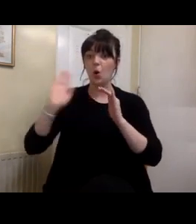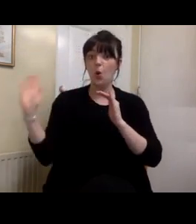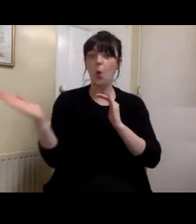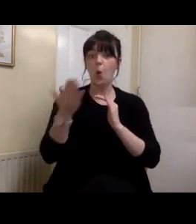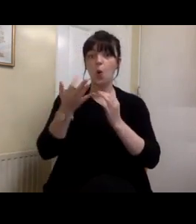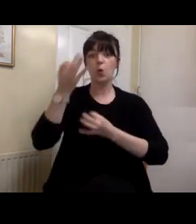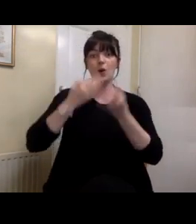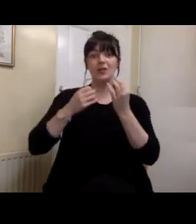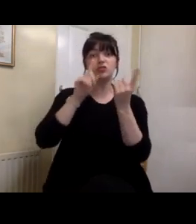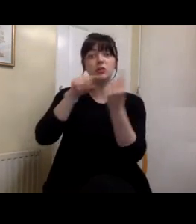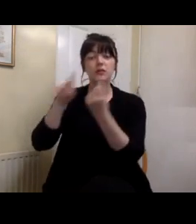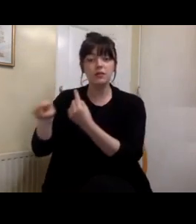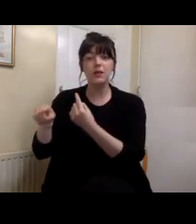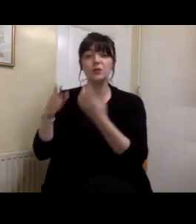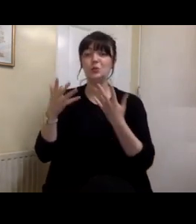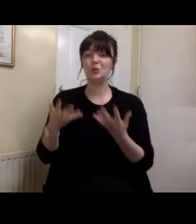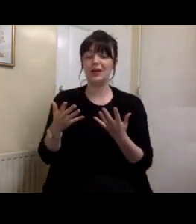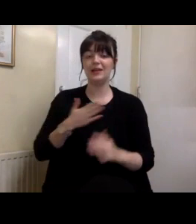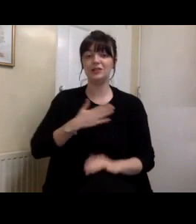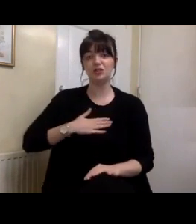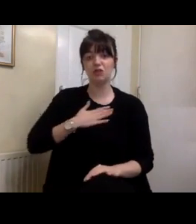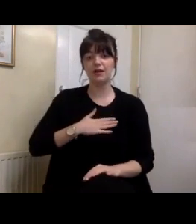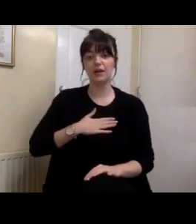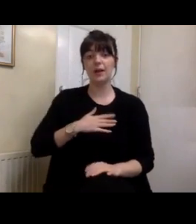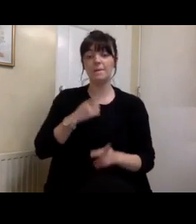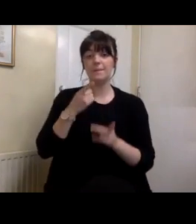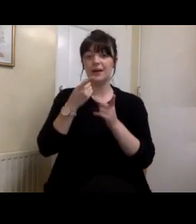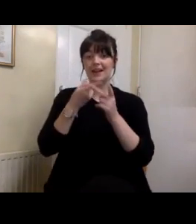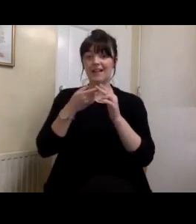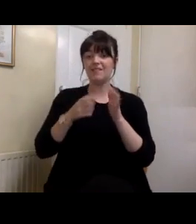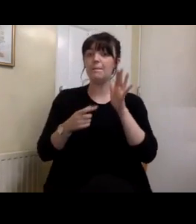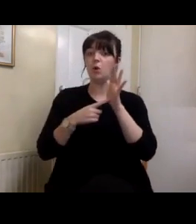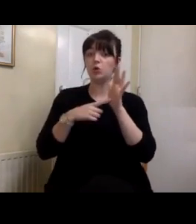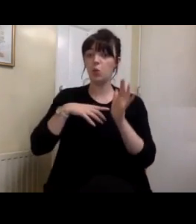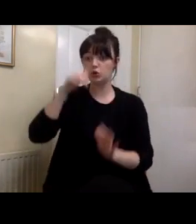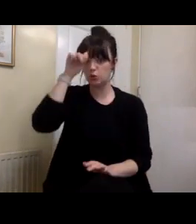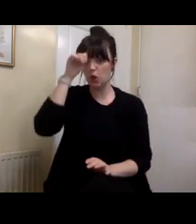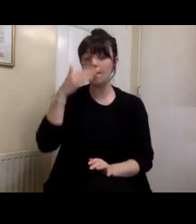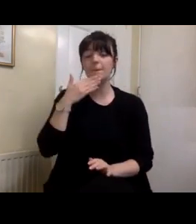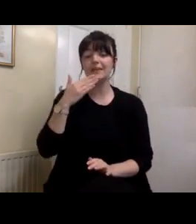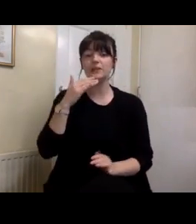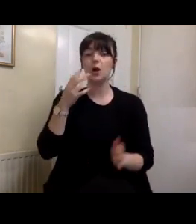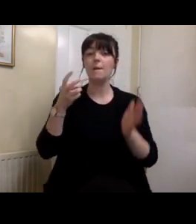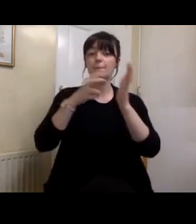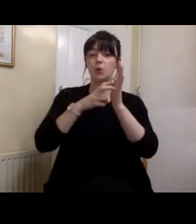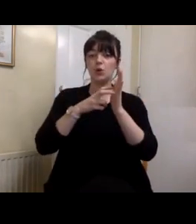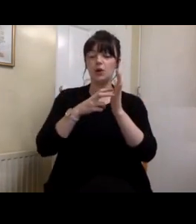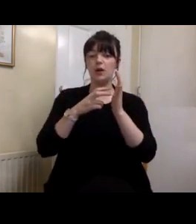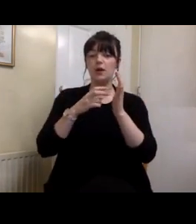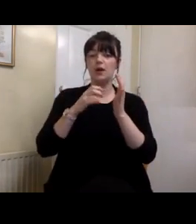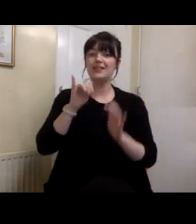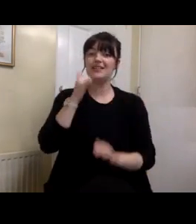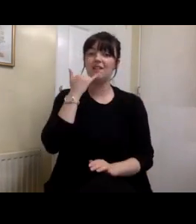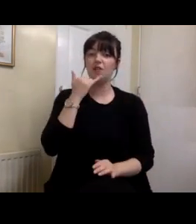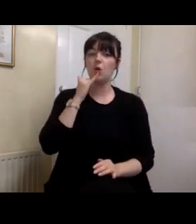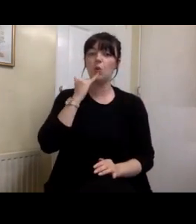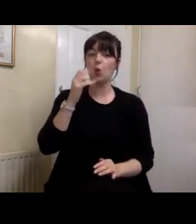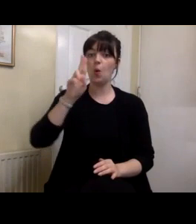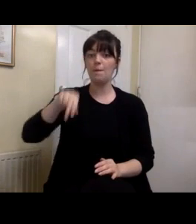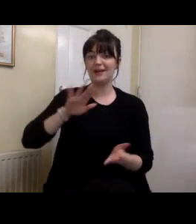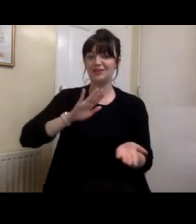encourage you to book a callback using our telephone surgery service. Callbacks can be booked on our website, excuse